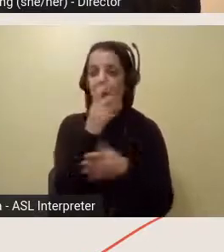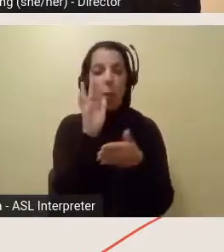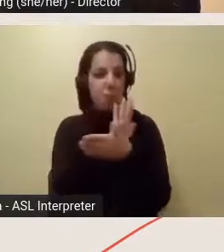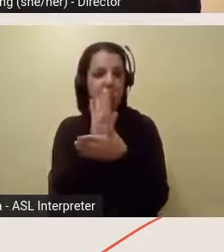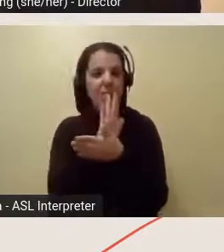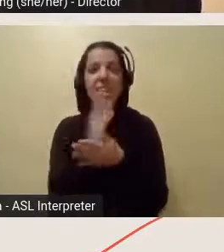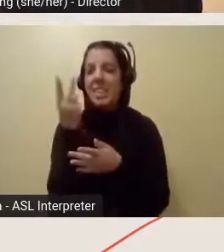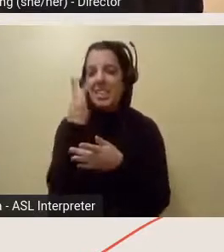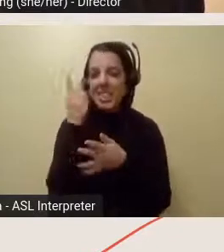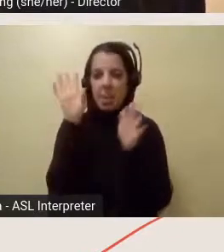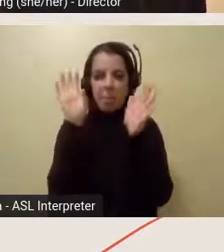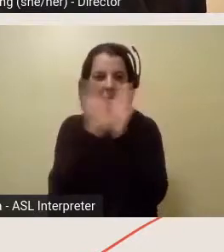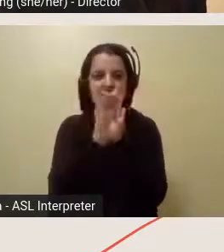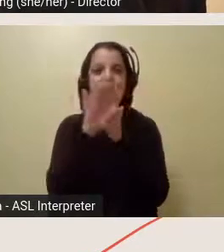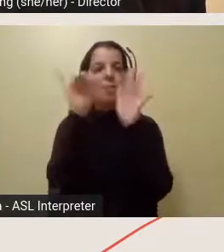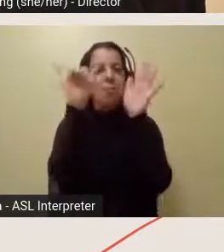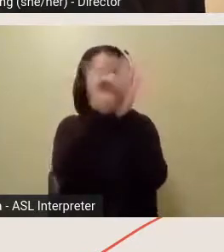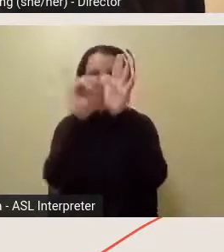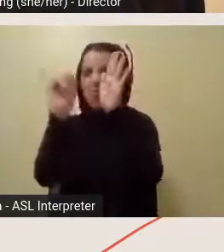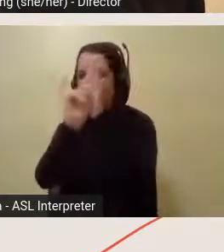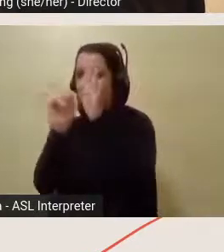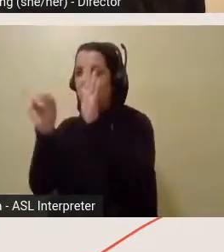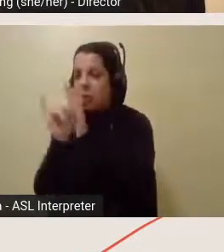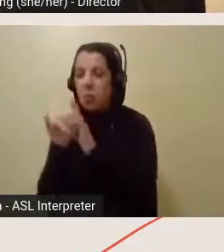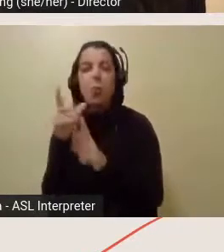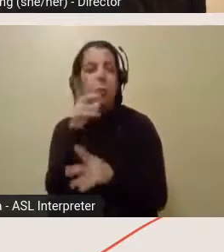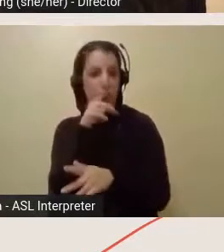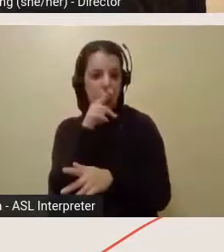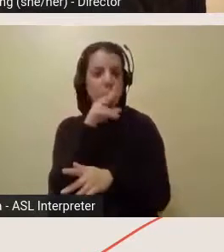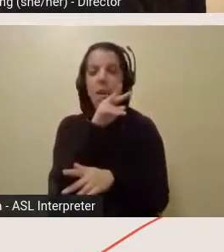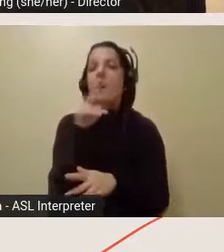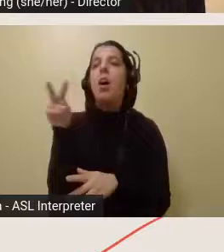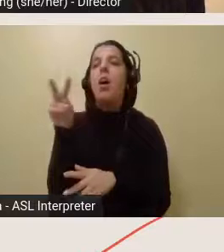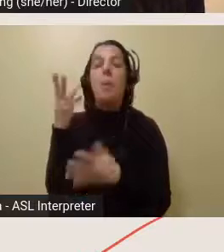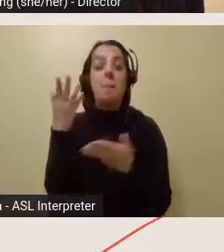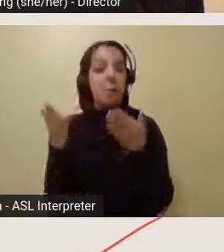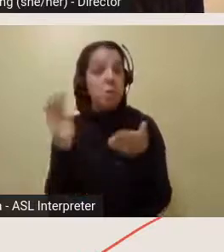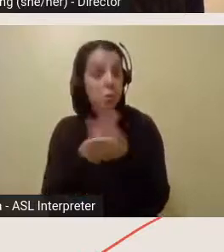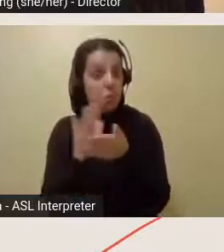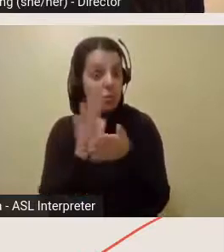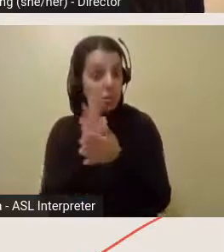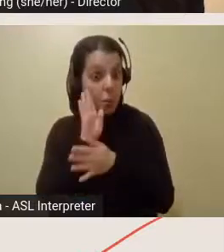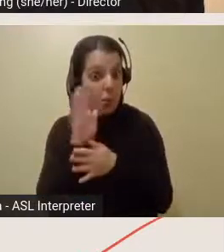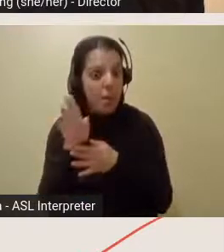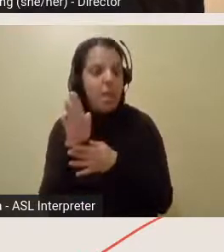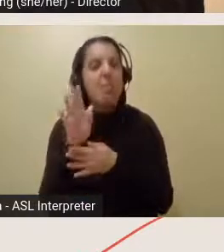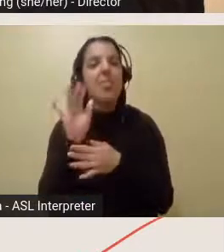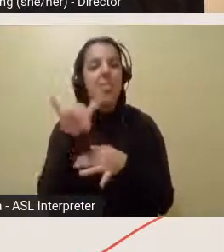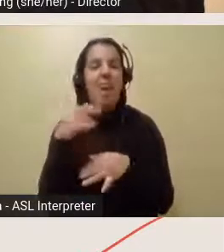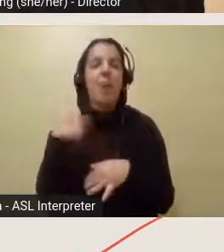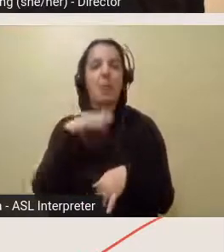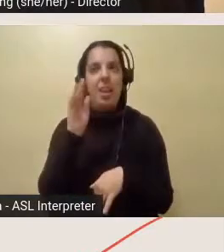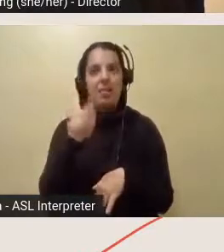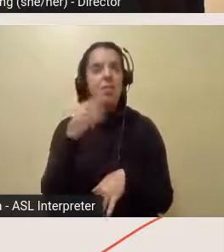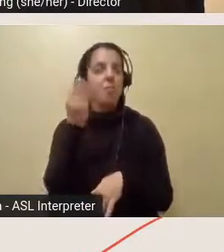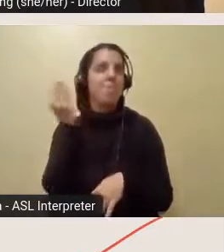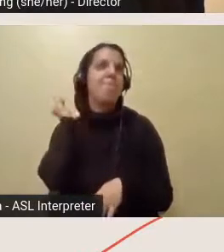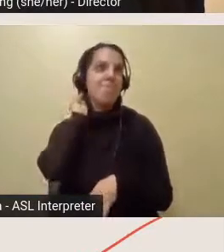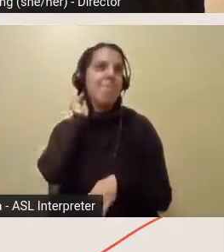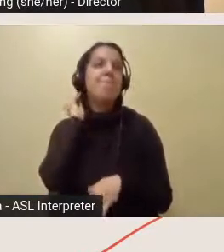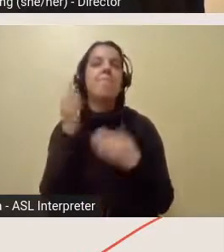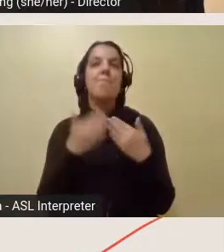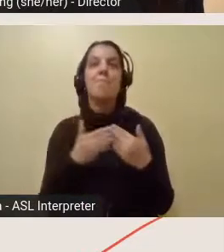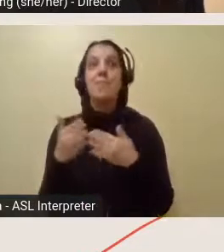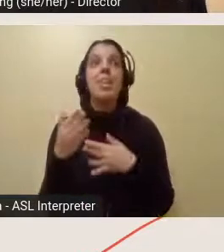backdrop in that kind of history, it's something to think about. And you know, both look to an example and as